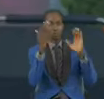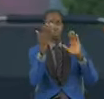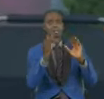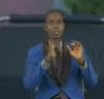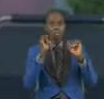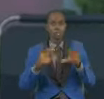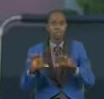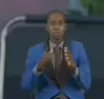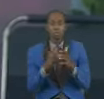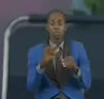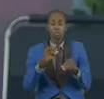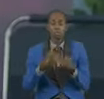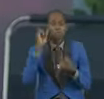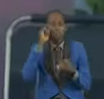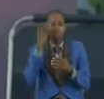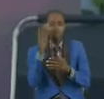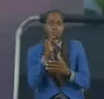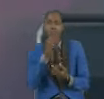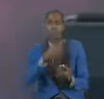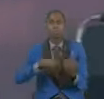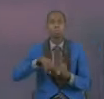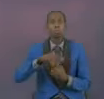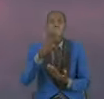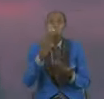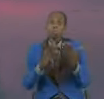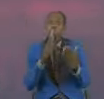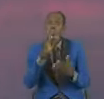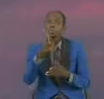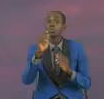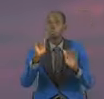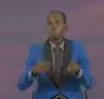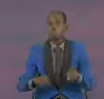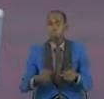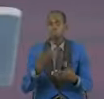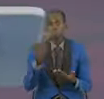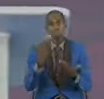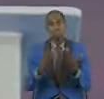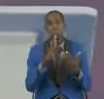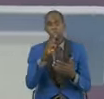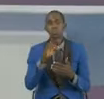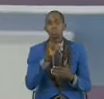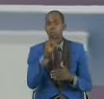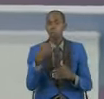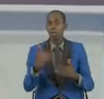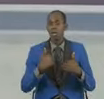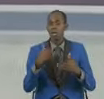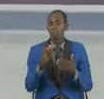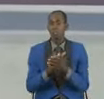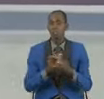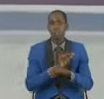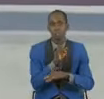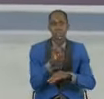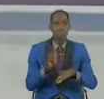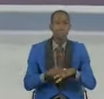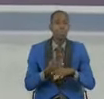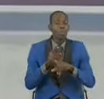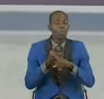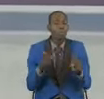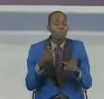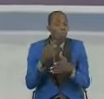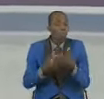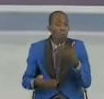can, because that's your nature, the nature of incorrigibility. But whatever people do to